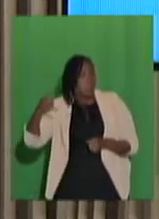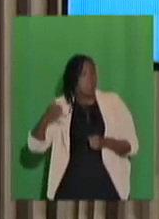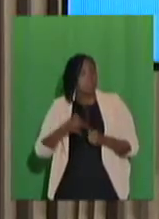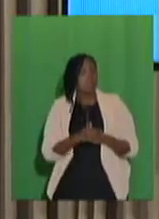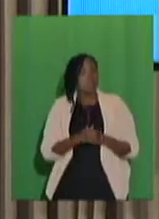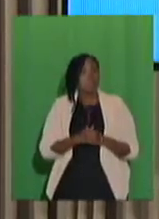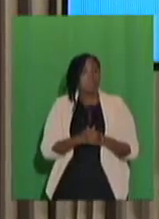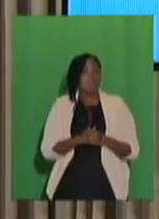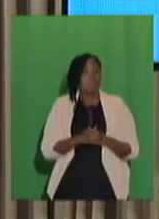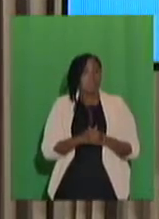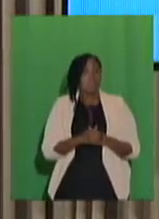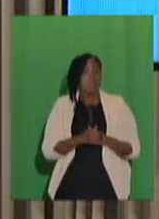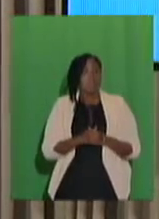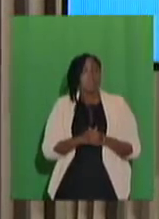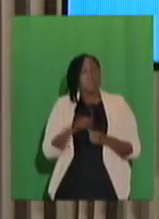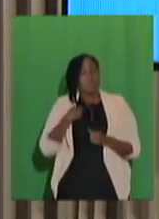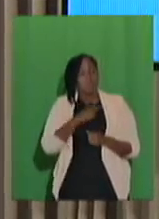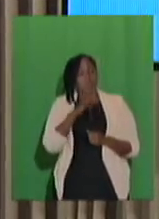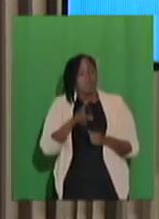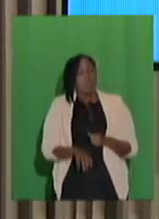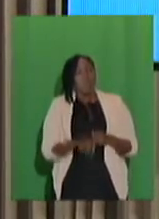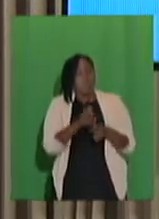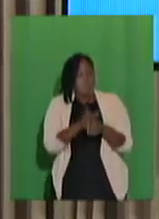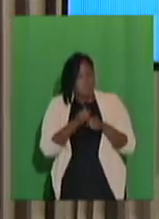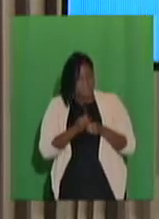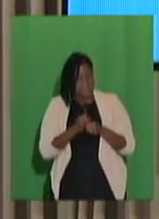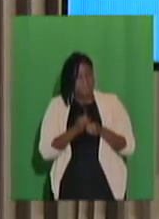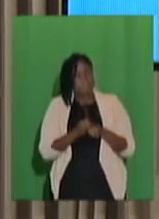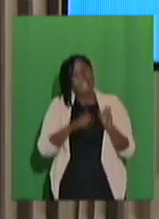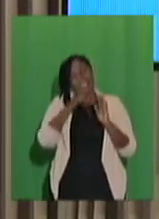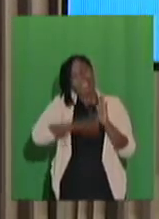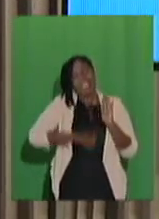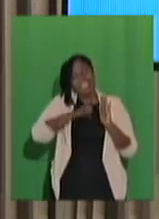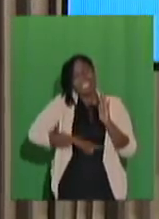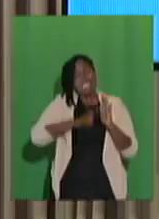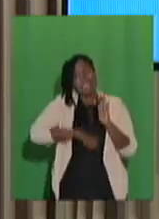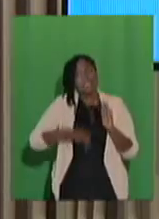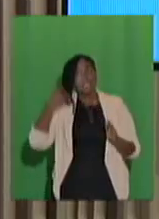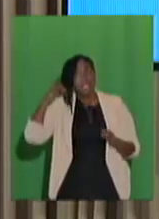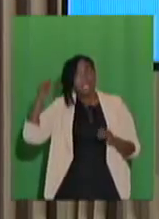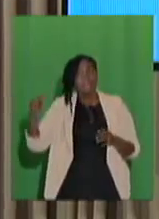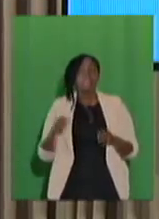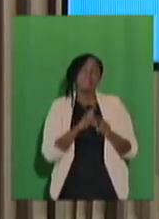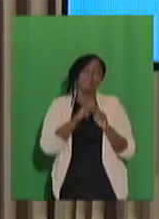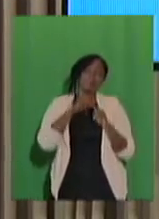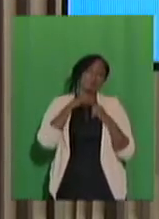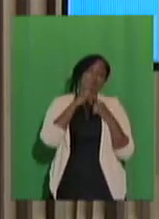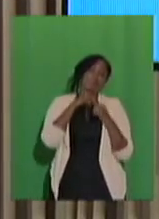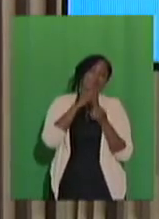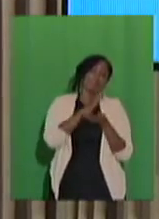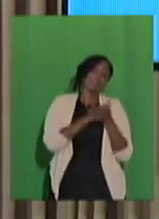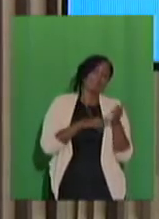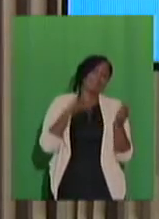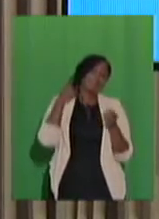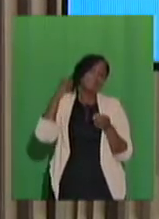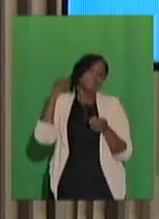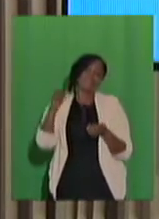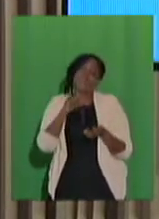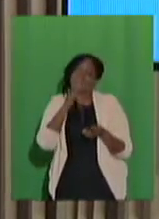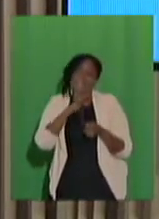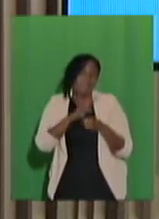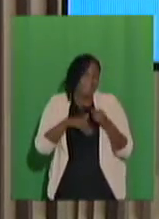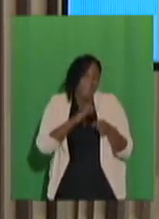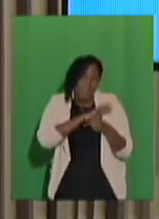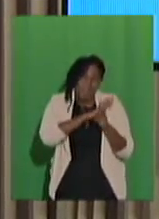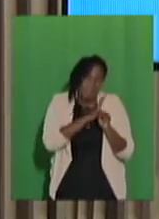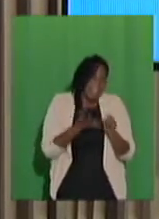to take the load off the hotline, especially getting calls which are irrelevant to COVID, and that is why the hotline is